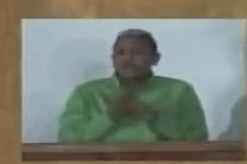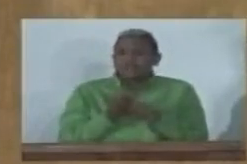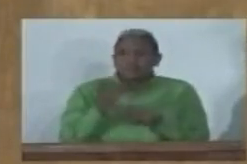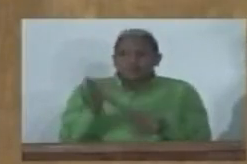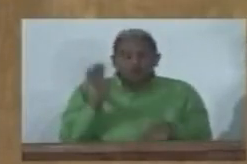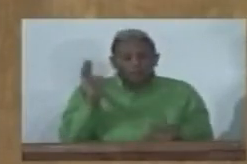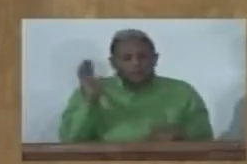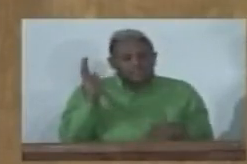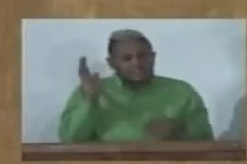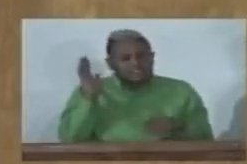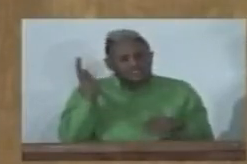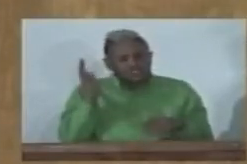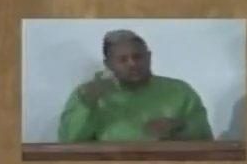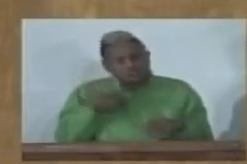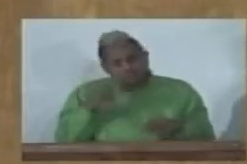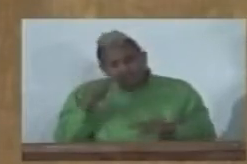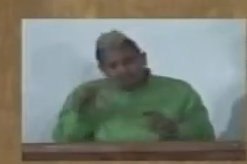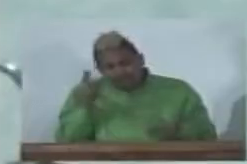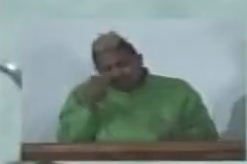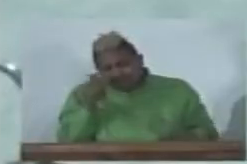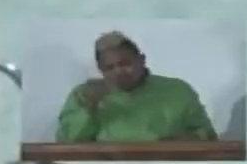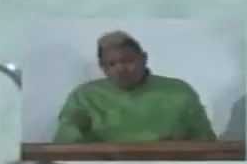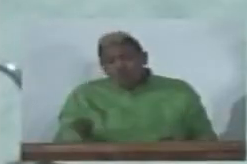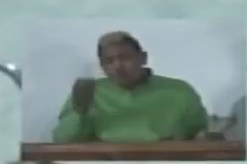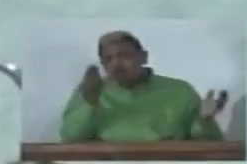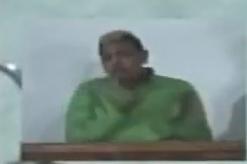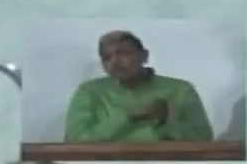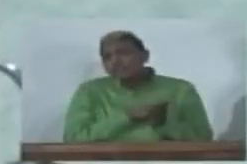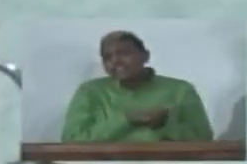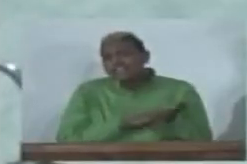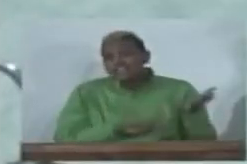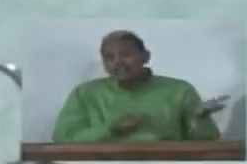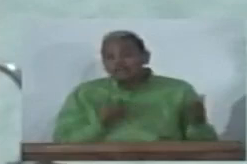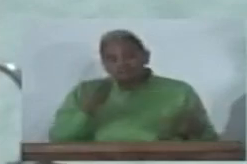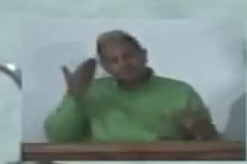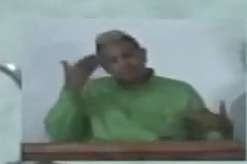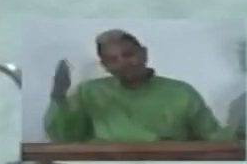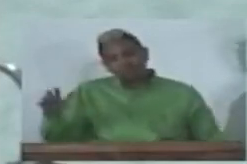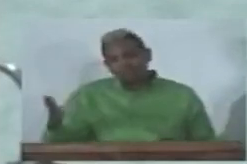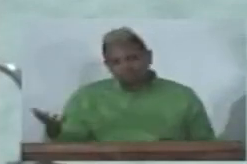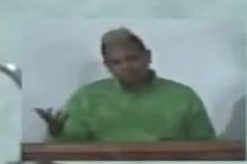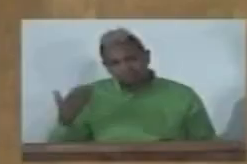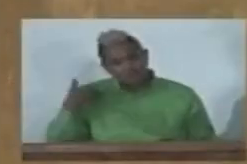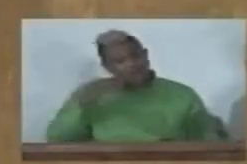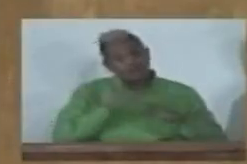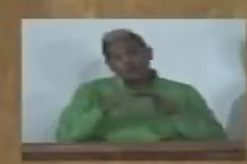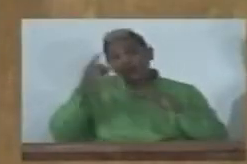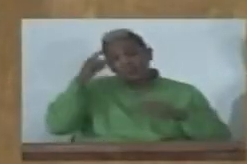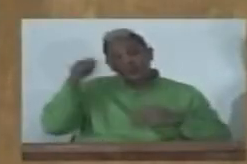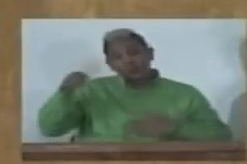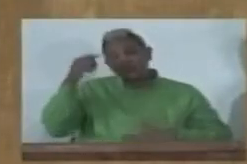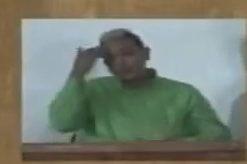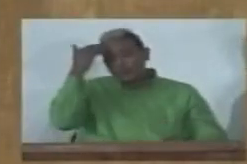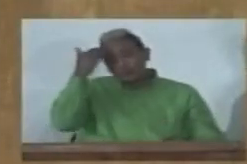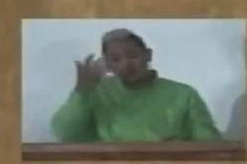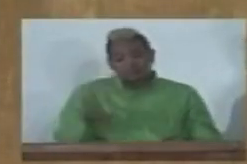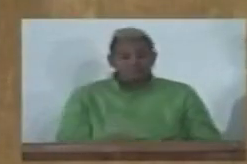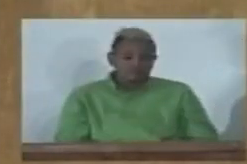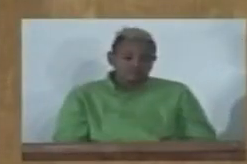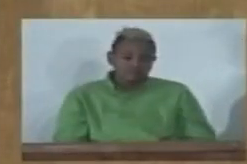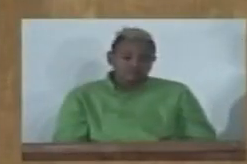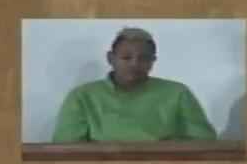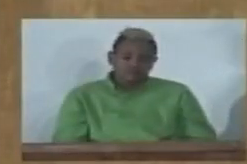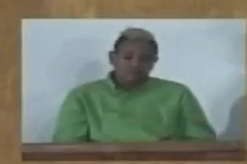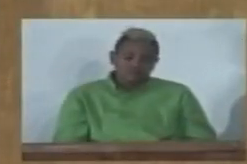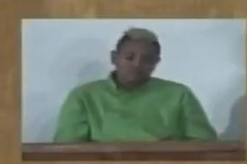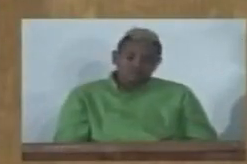presentation, Minister Charles. How much in the money? How much in the fund? I don't think you know. We don't